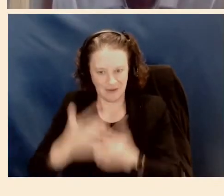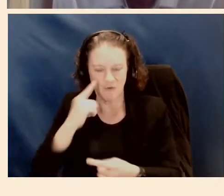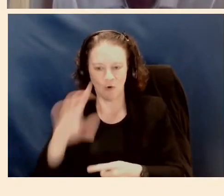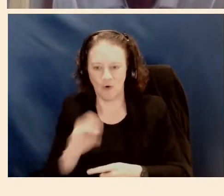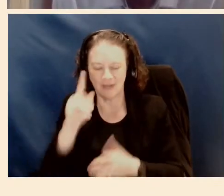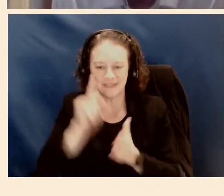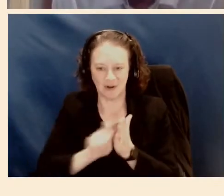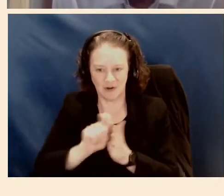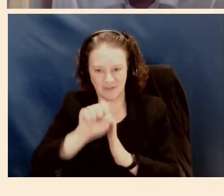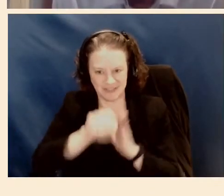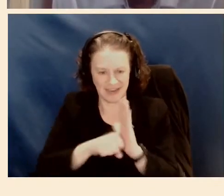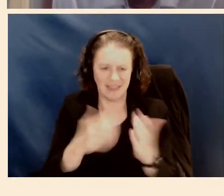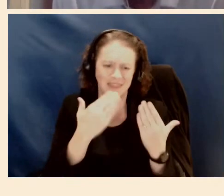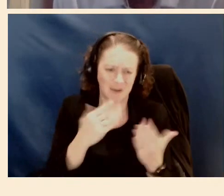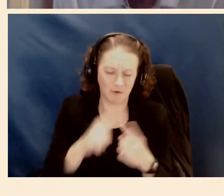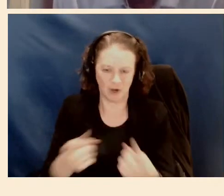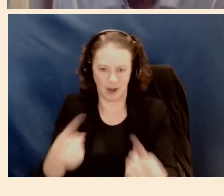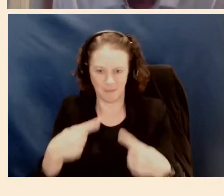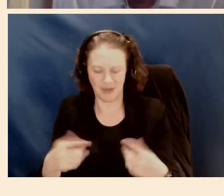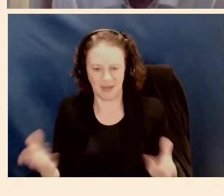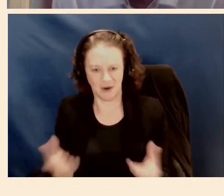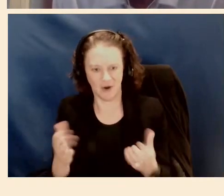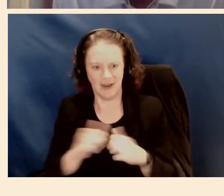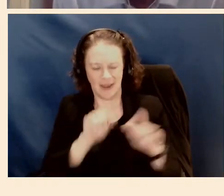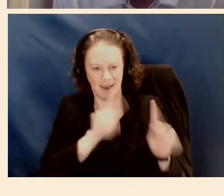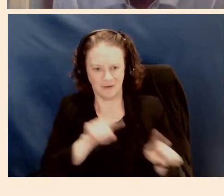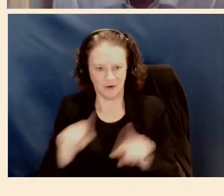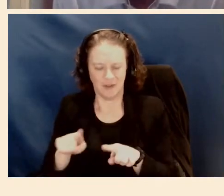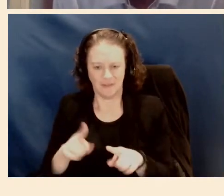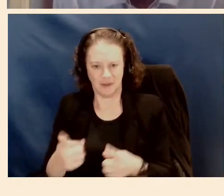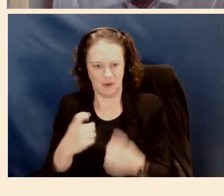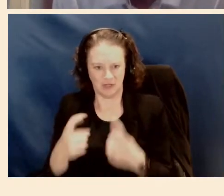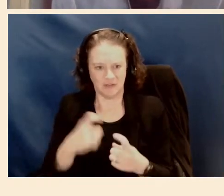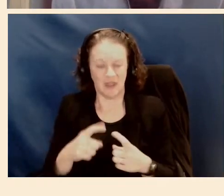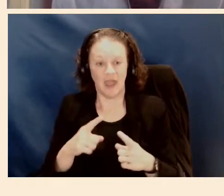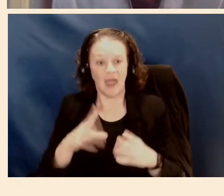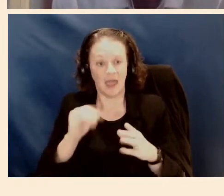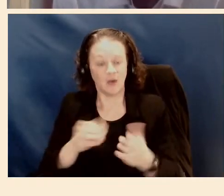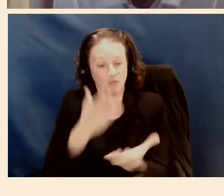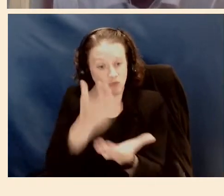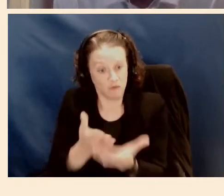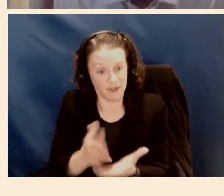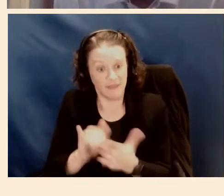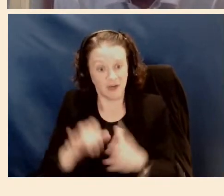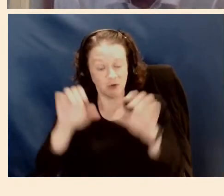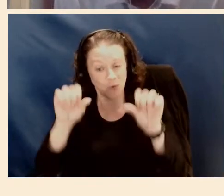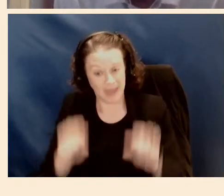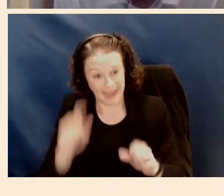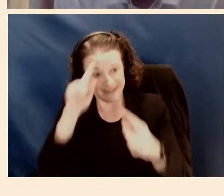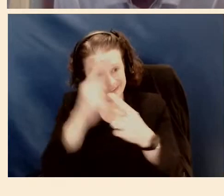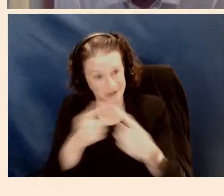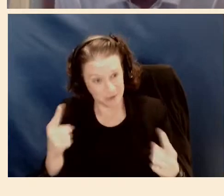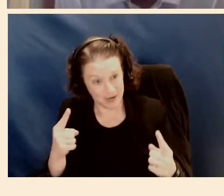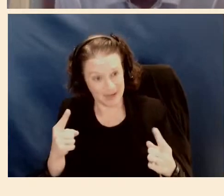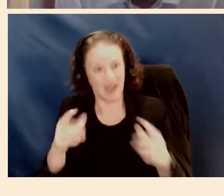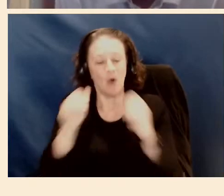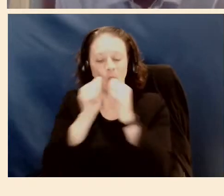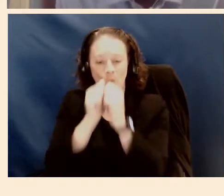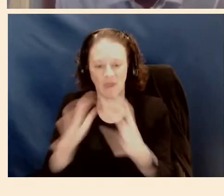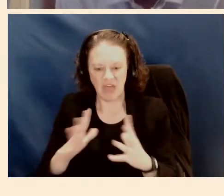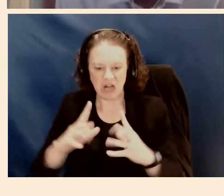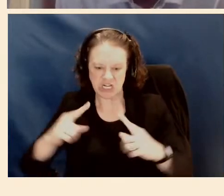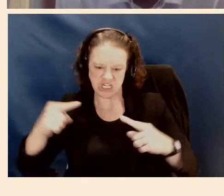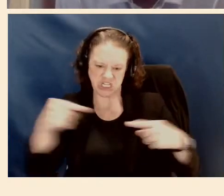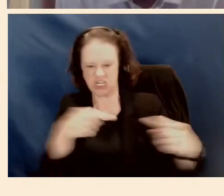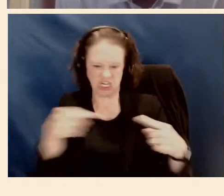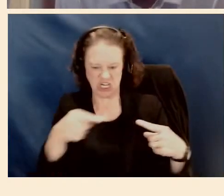answering our questions and proving that you can disagree without being disagreeable. These two women have very